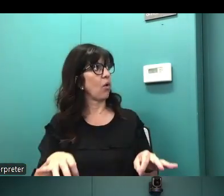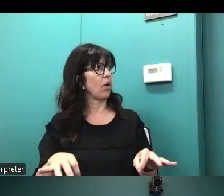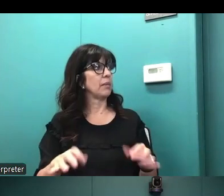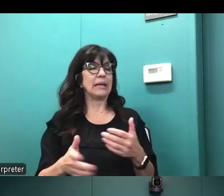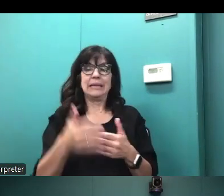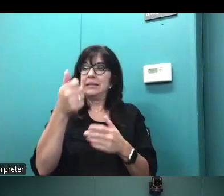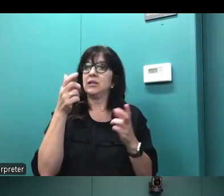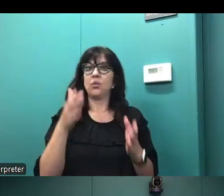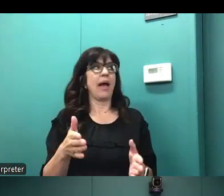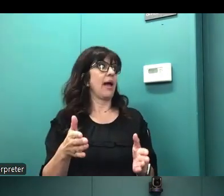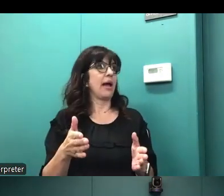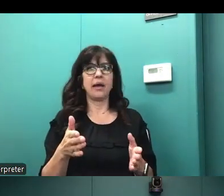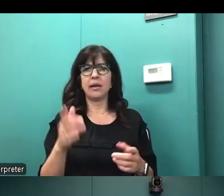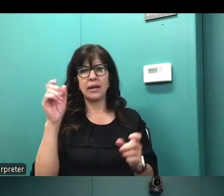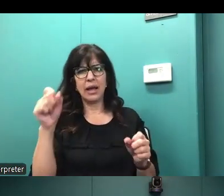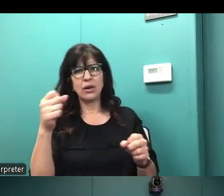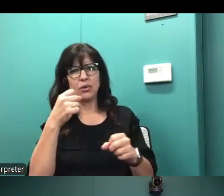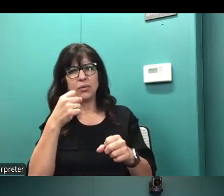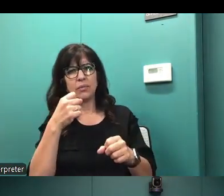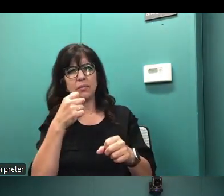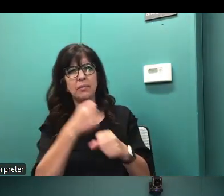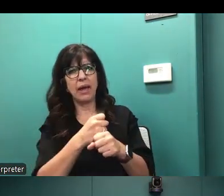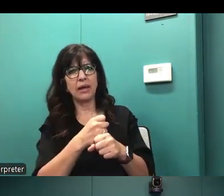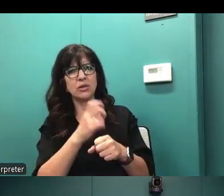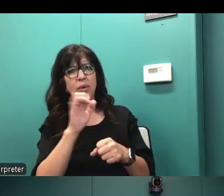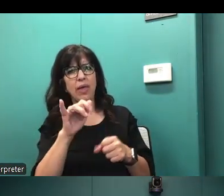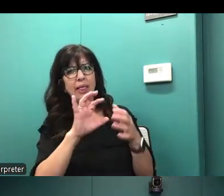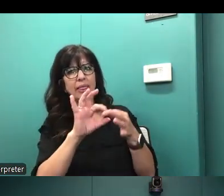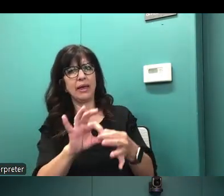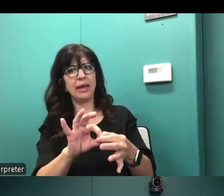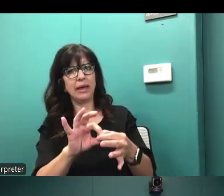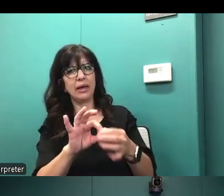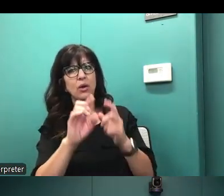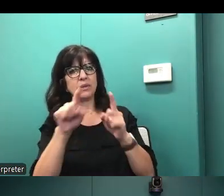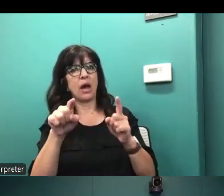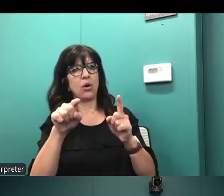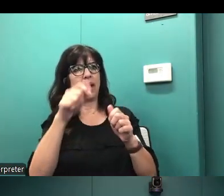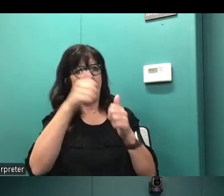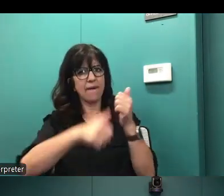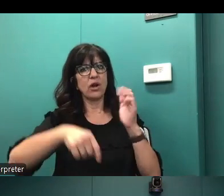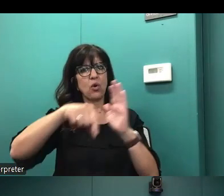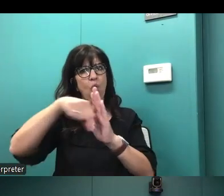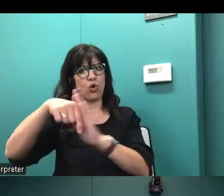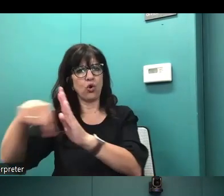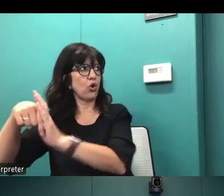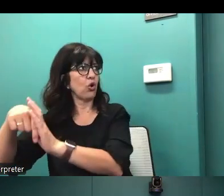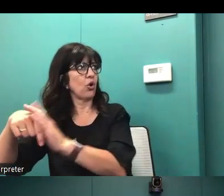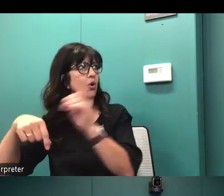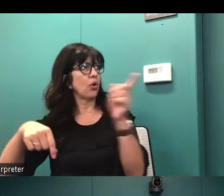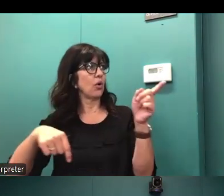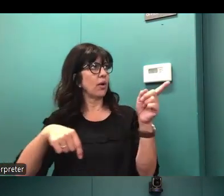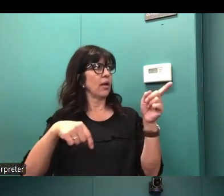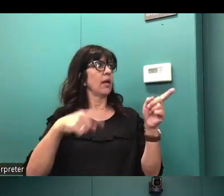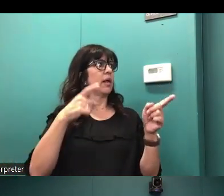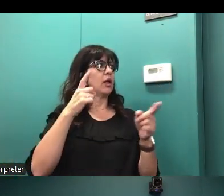the easiest way I found to do that. Can you make it so that that link goes out every quarter? You can do that when you